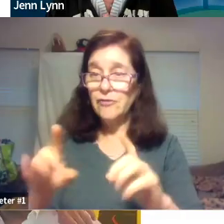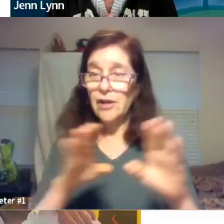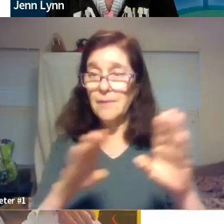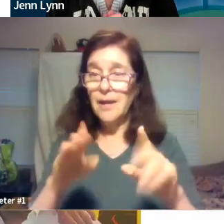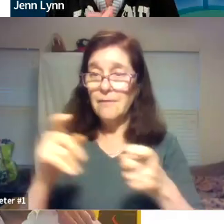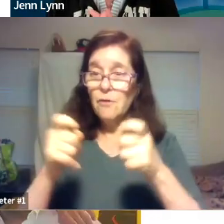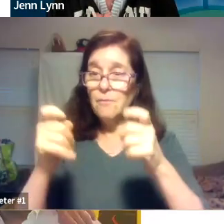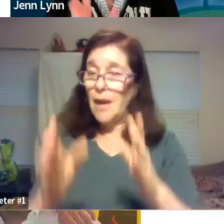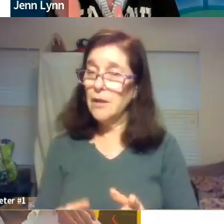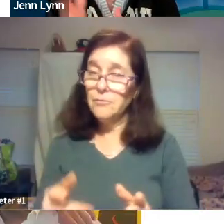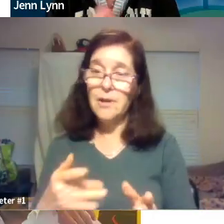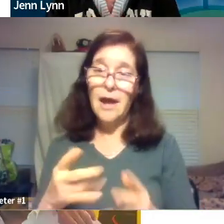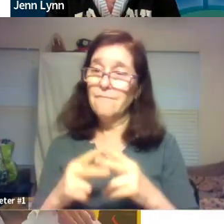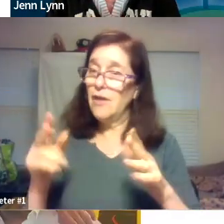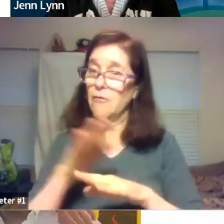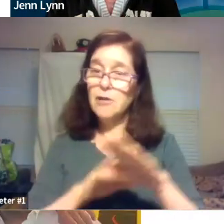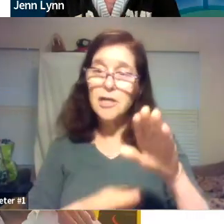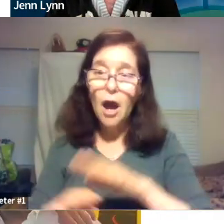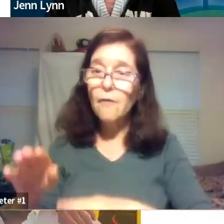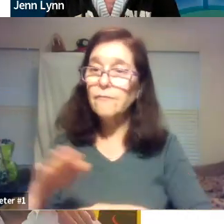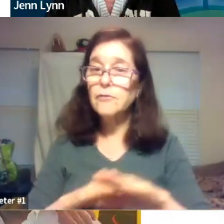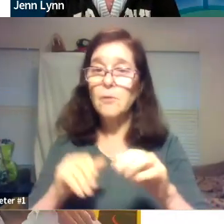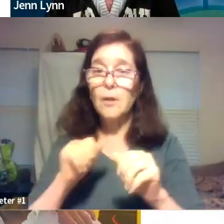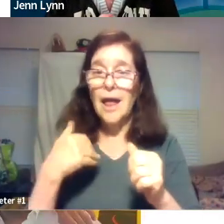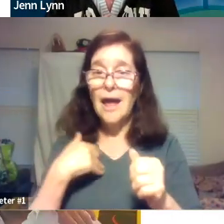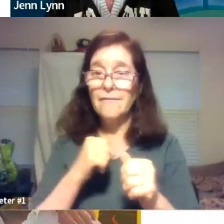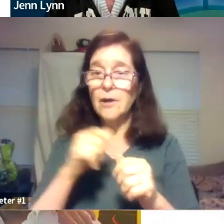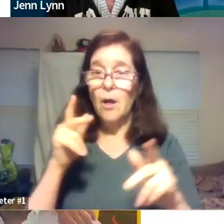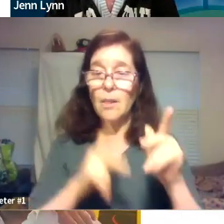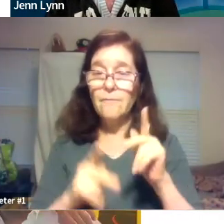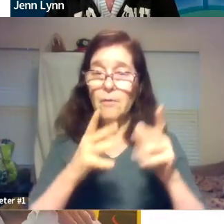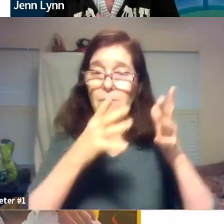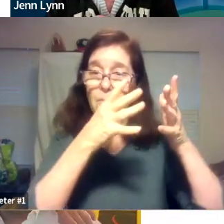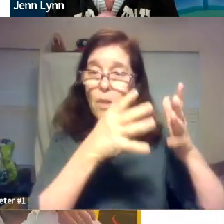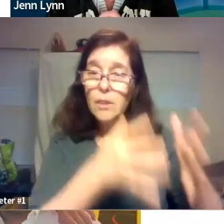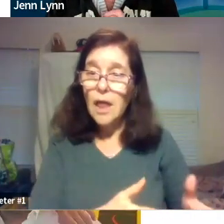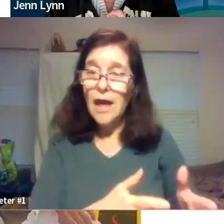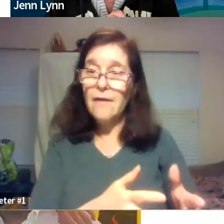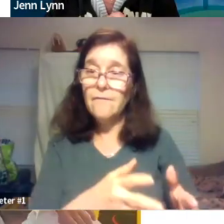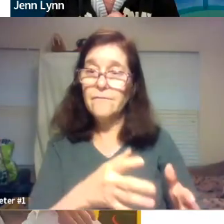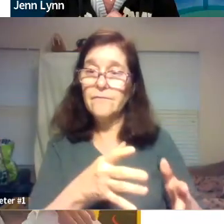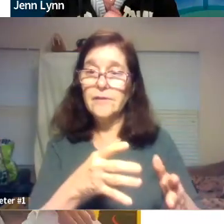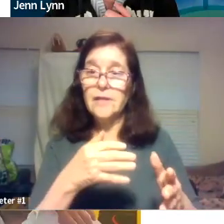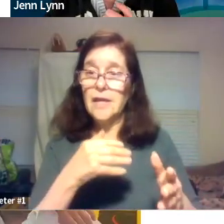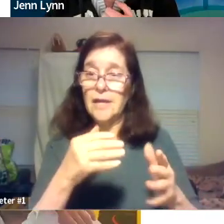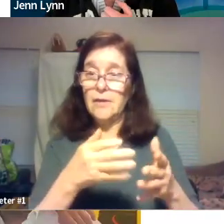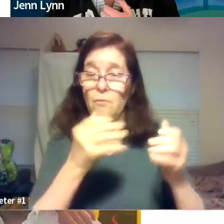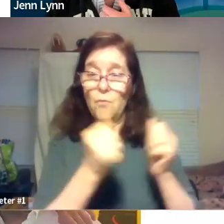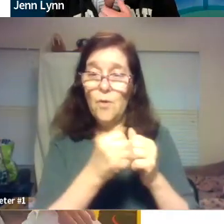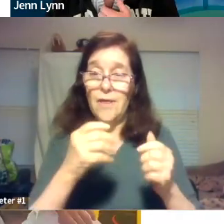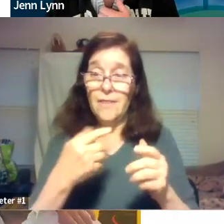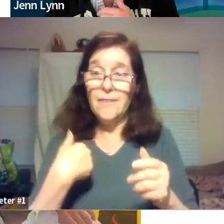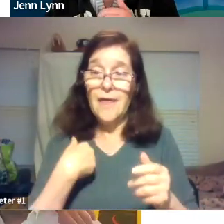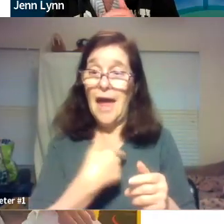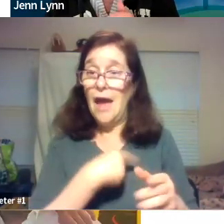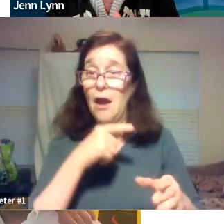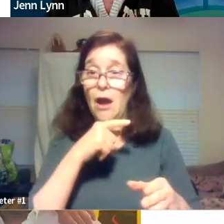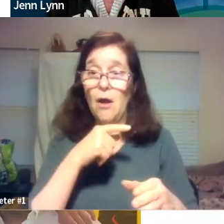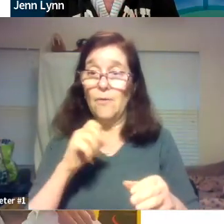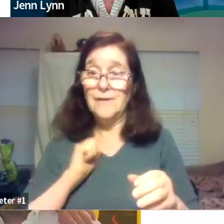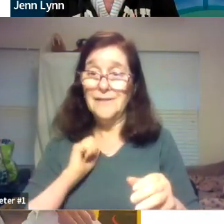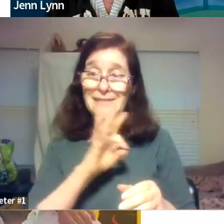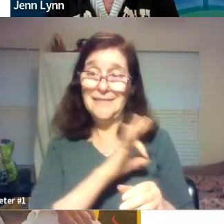comfortable leaving, having all of our folks dropped off and in the very dedicated hands of our staff. And they do